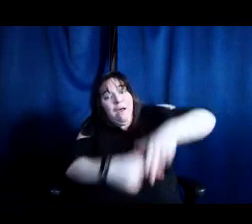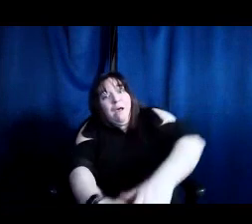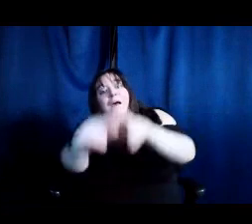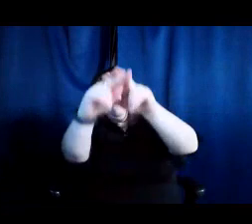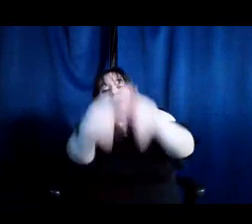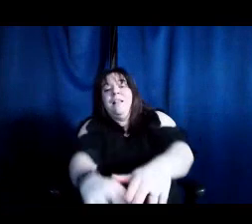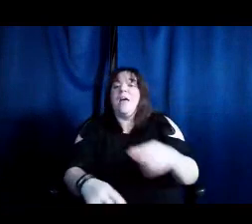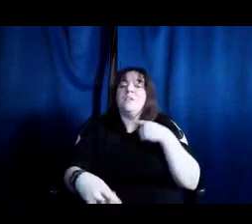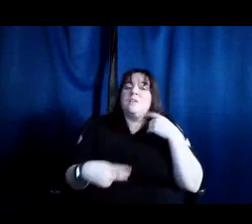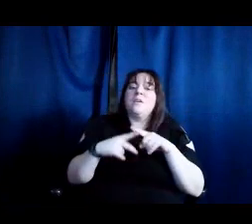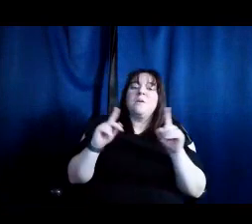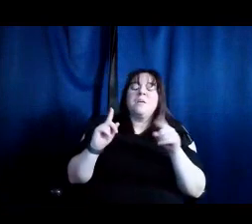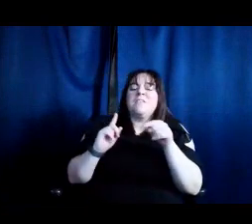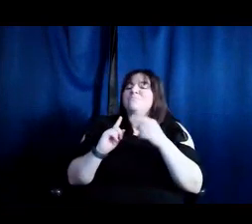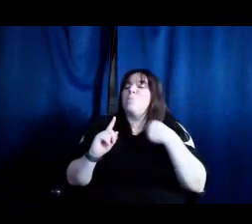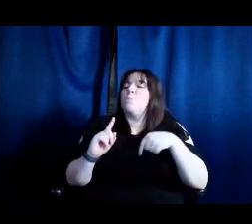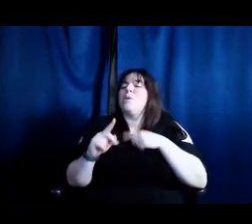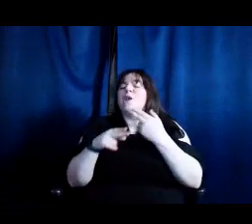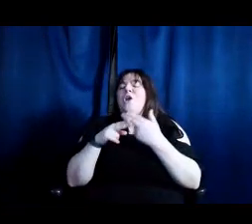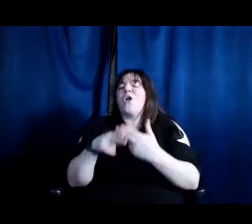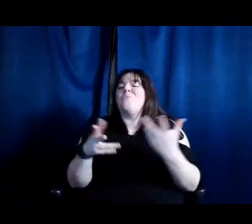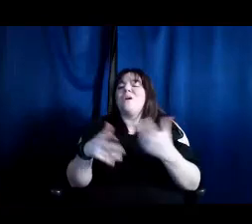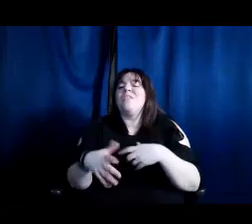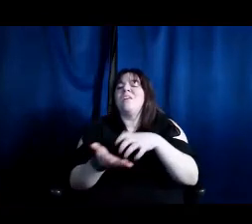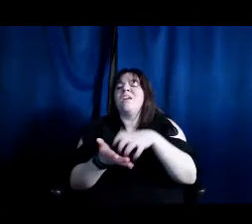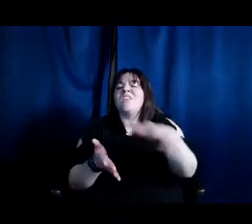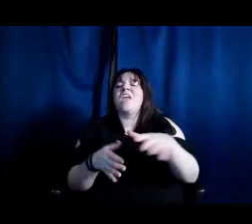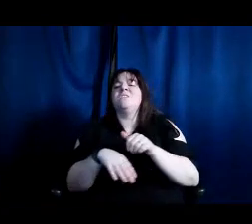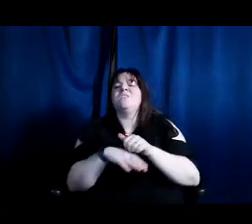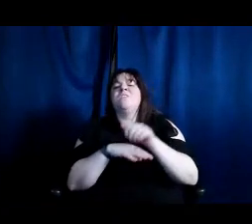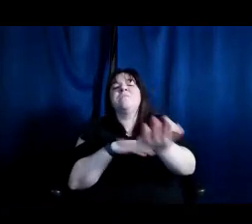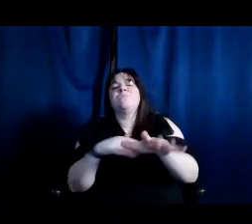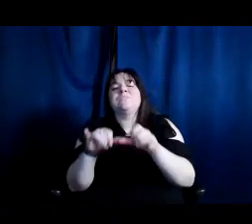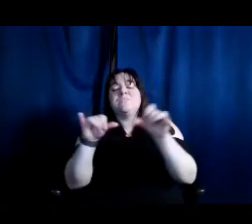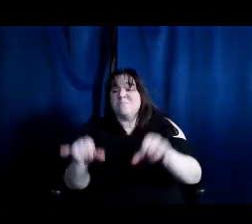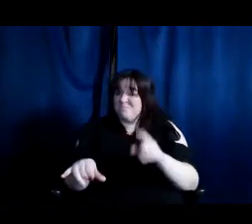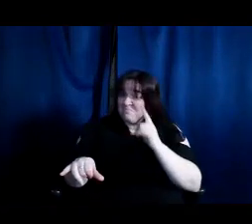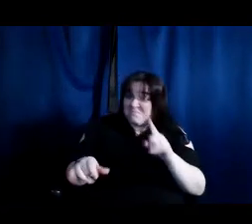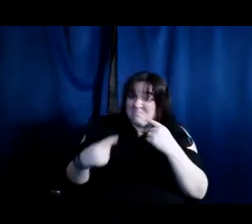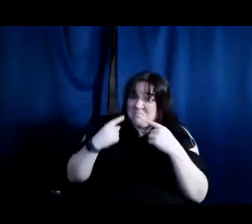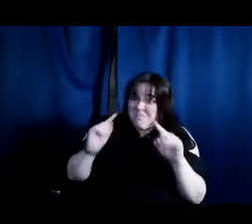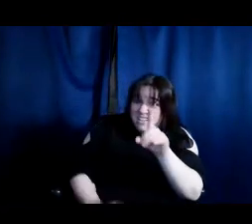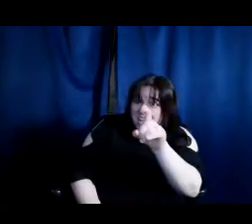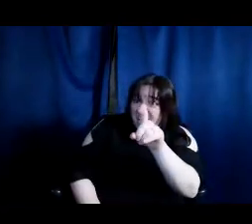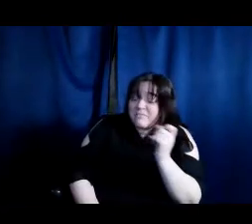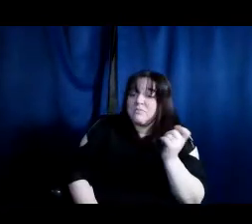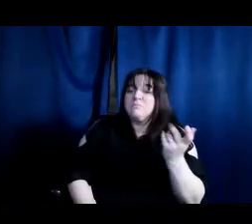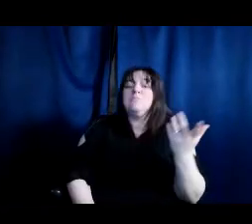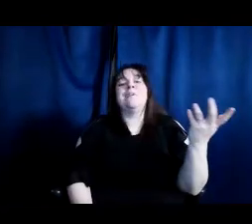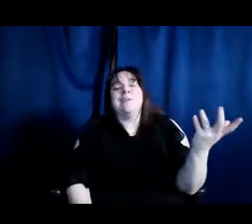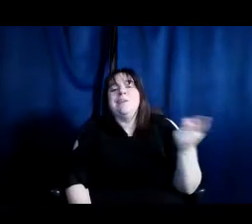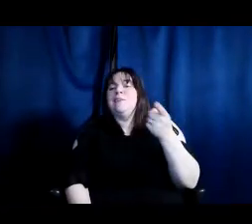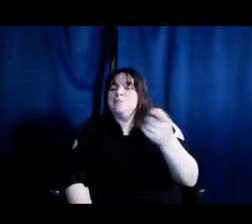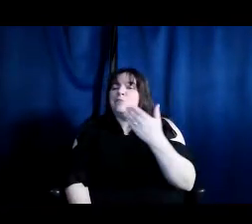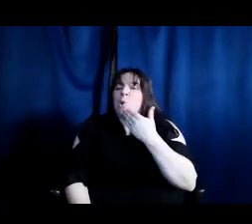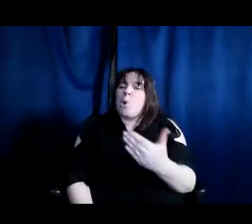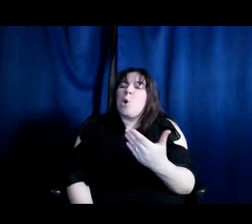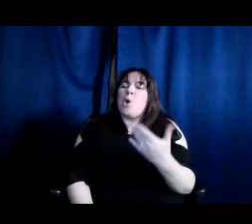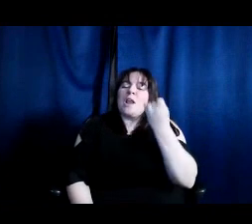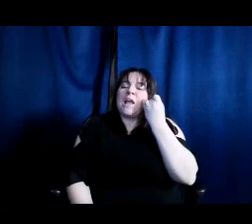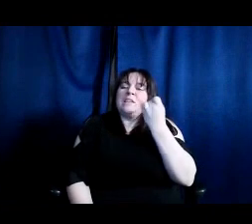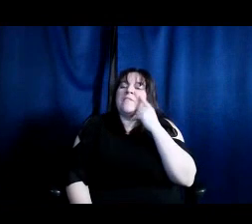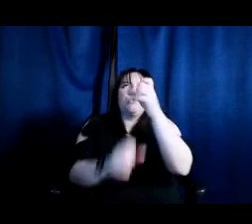the woman at the bottom. How well do you think this is going to go? It's a good analogy to help us